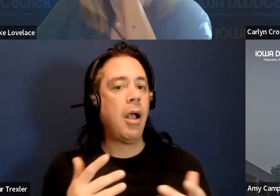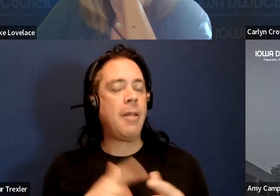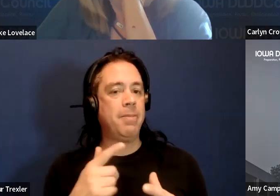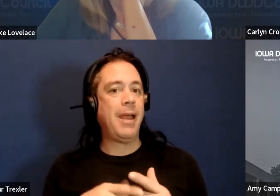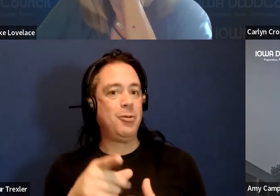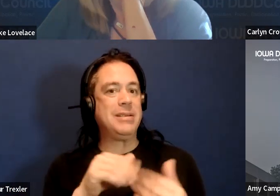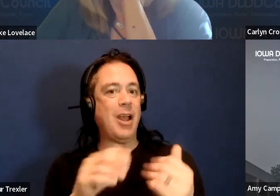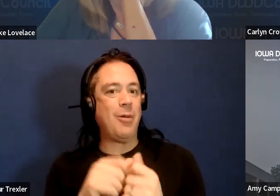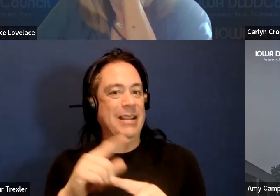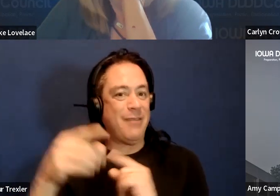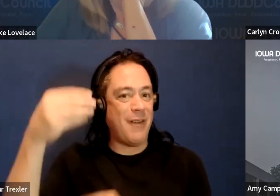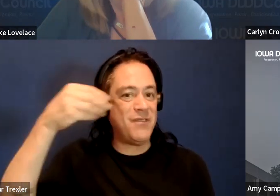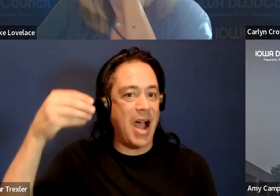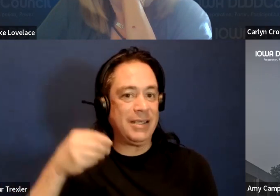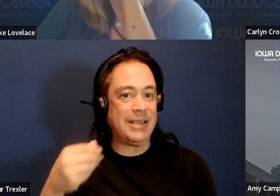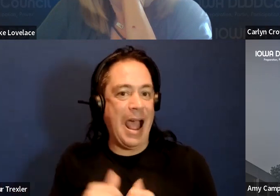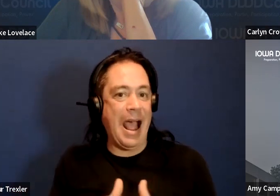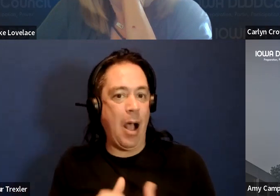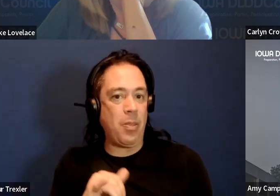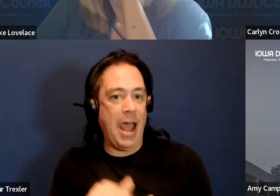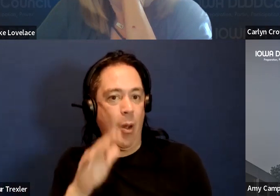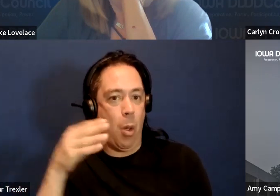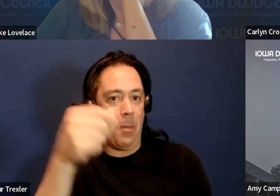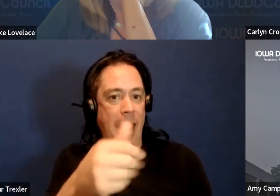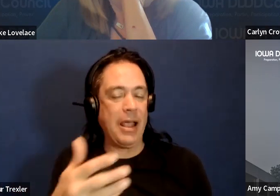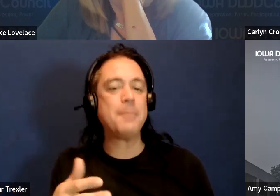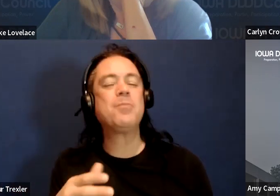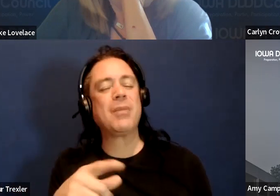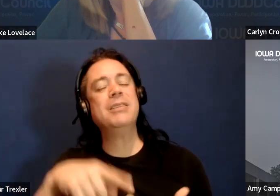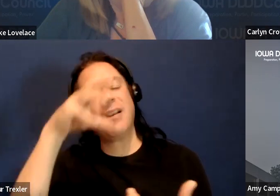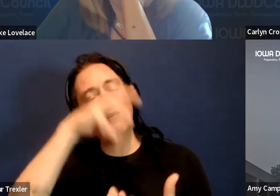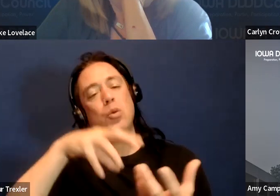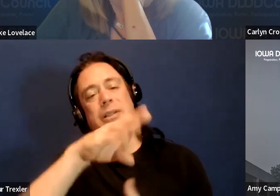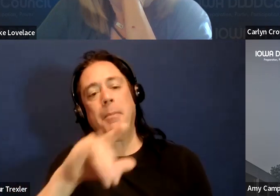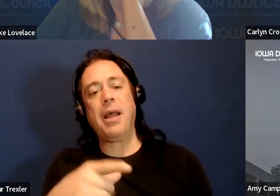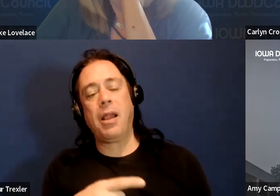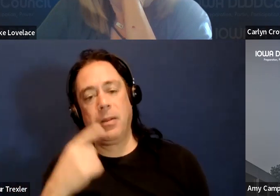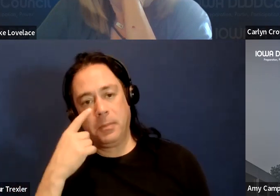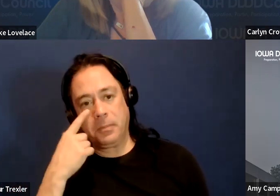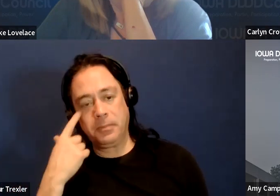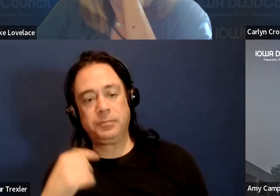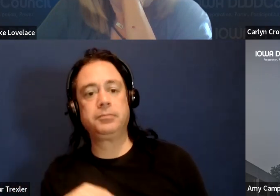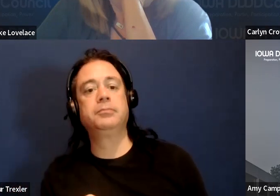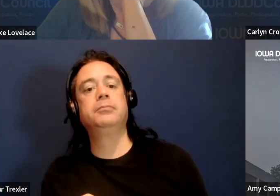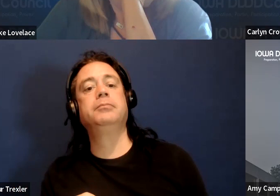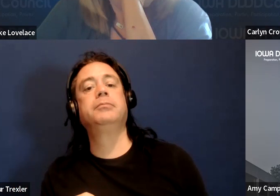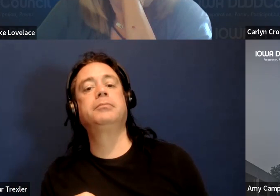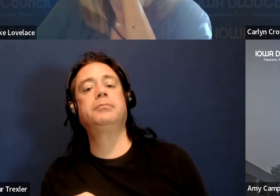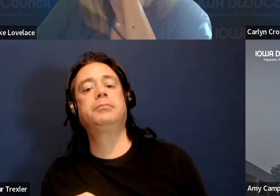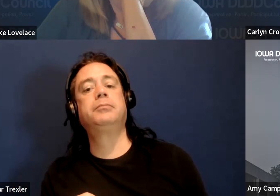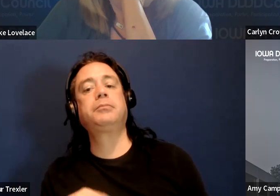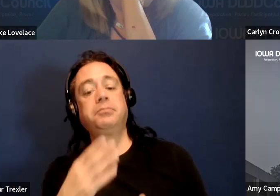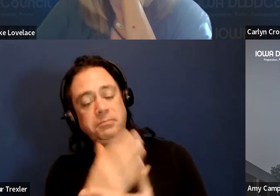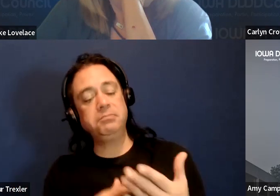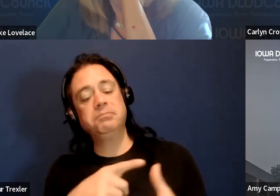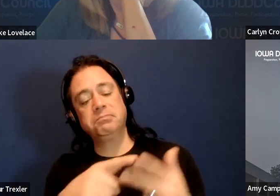different funding streams and how that's going to be paid for. So it's a confusing bill. There were a couple that didn't